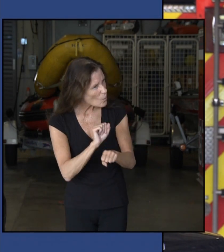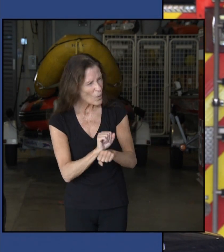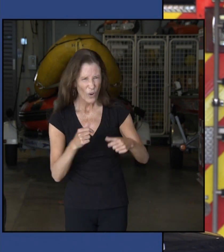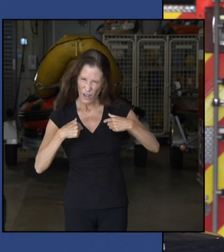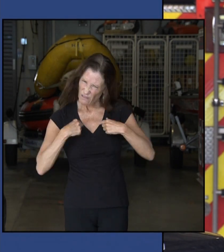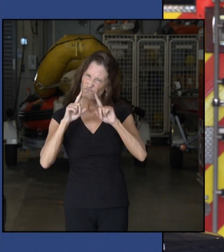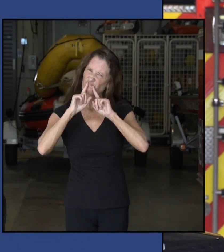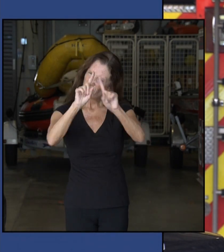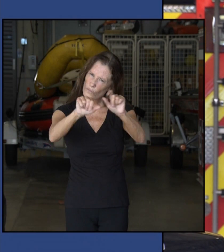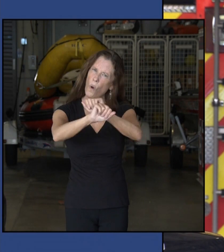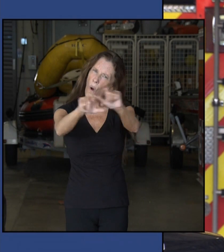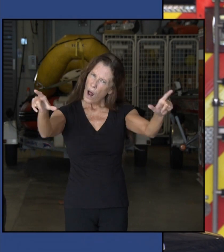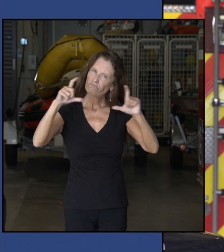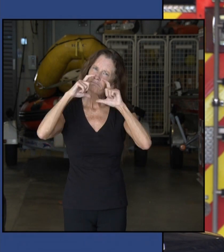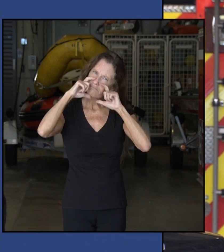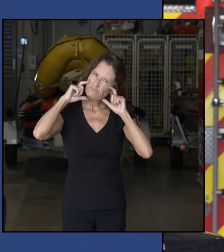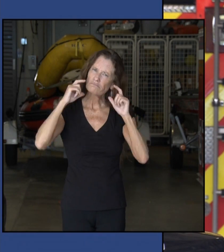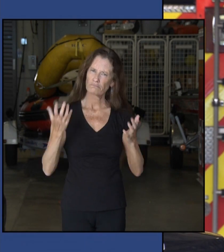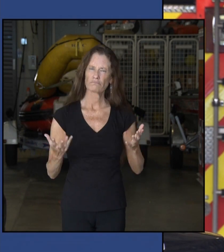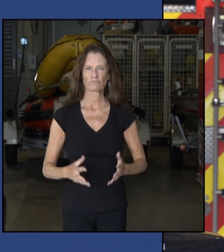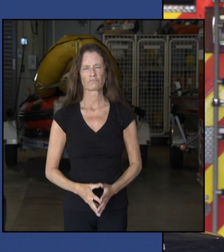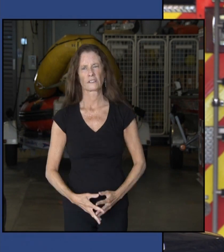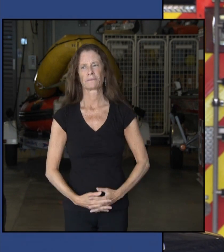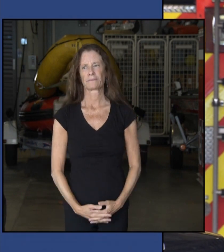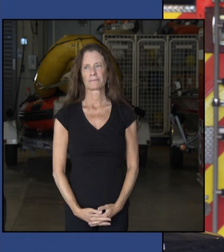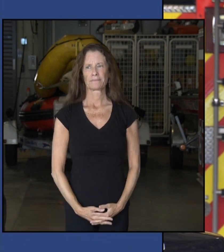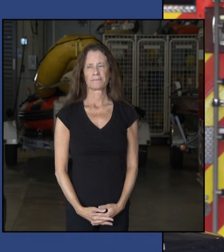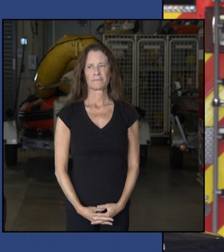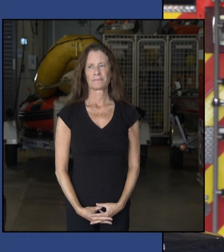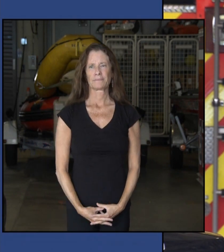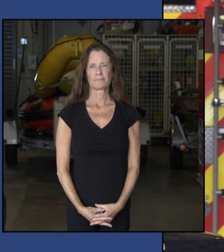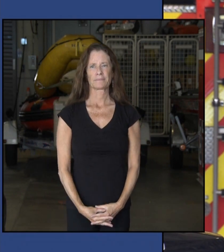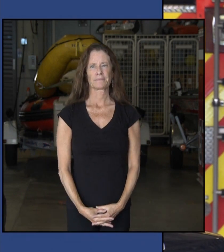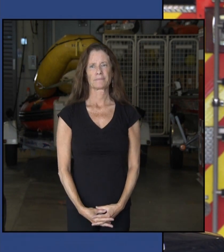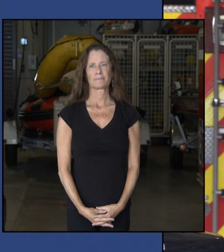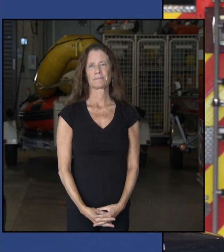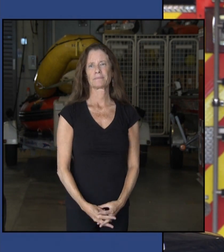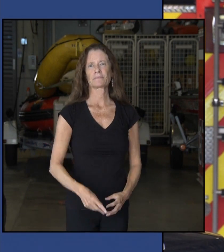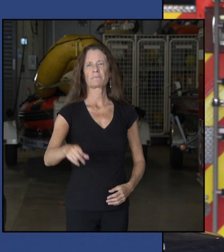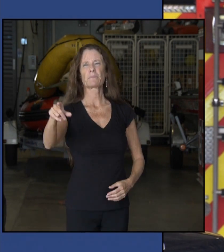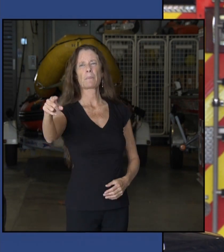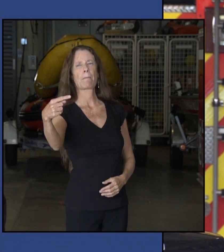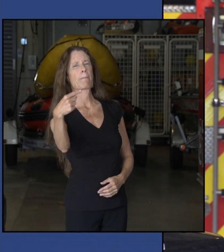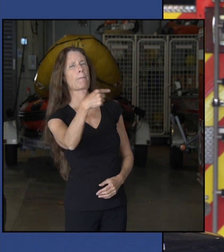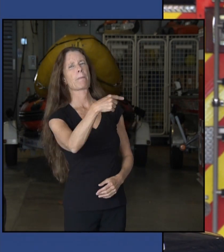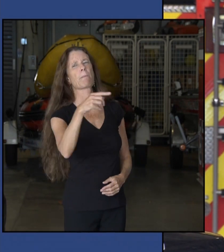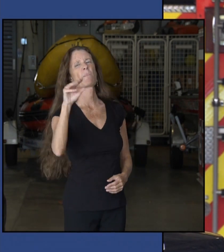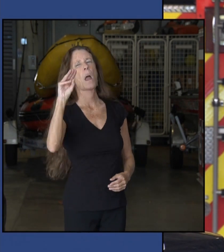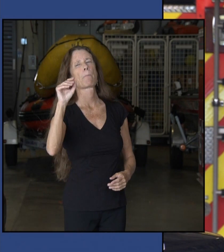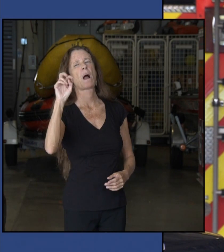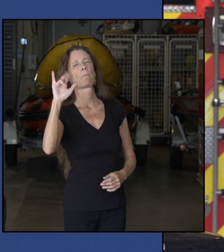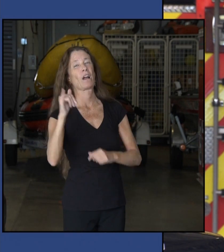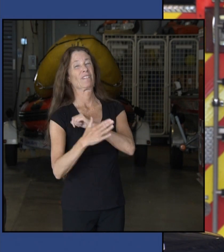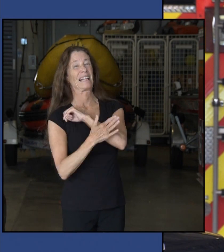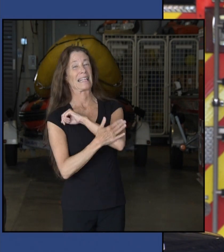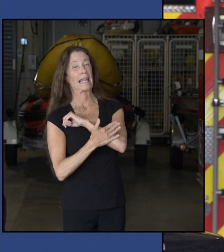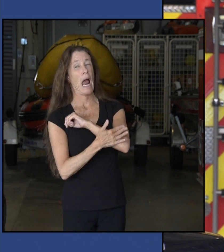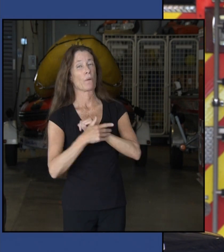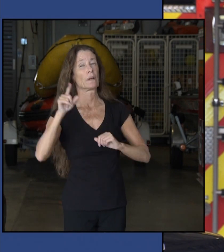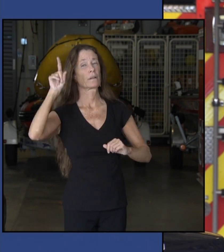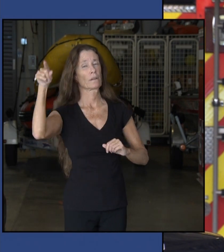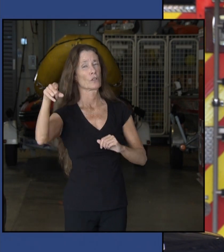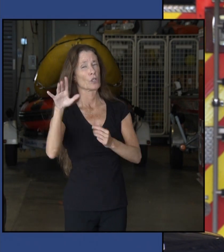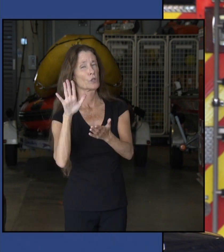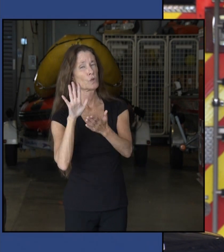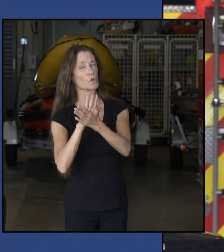Yes. The schools, I'm coming up from Montgomery County, and a lot of school districts are opting to go virtual. Right.